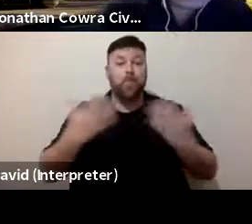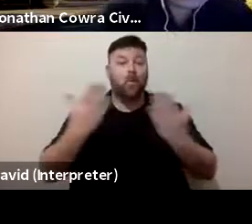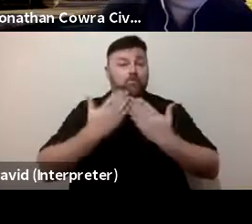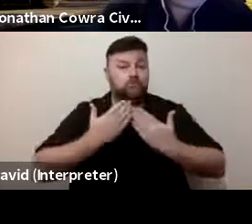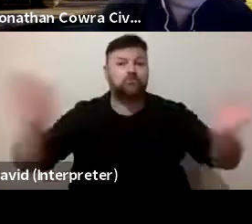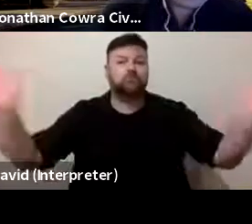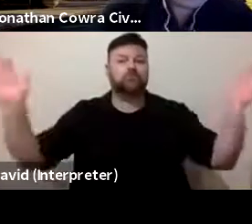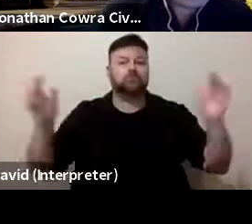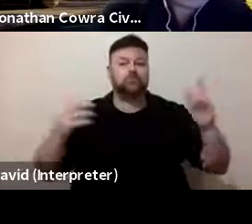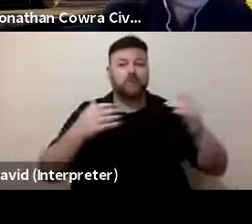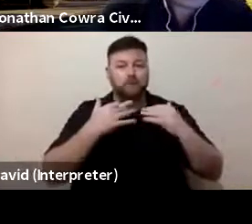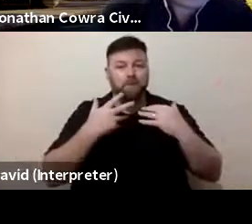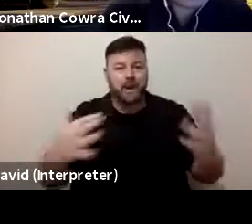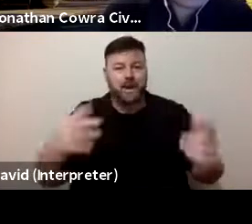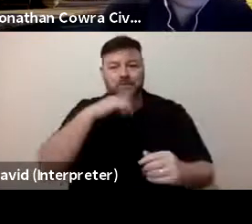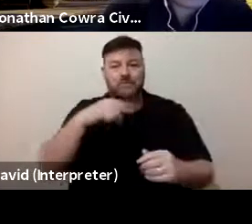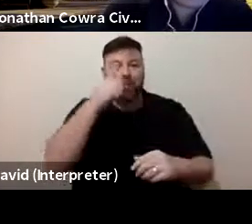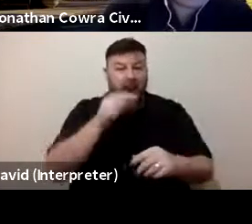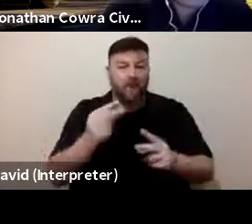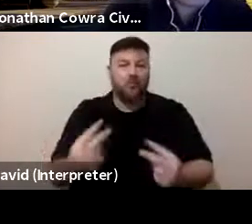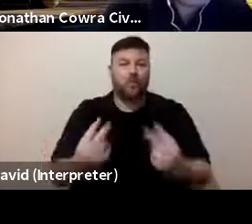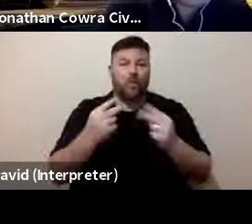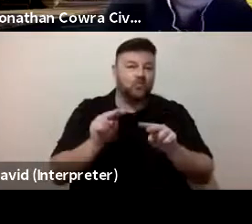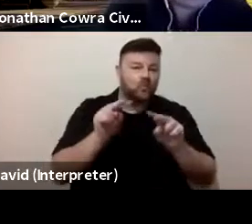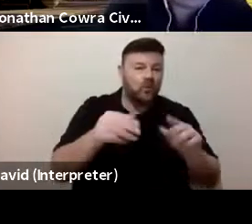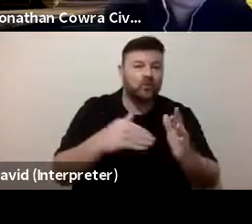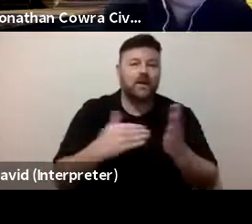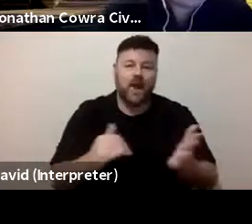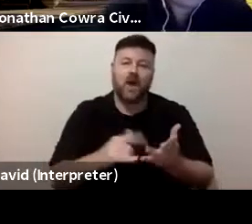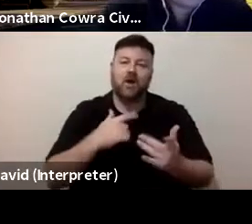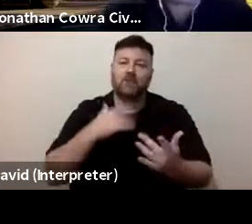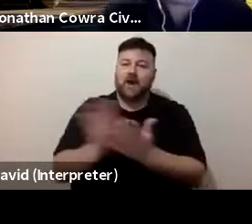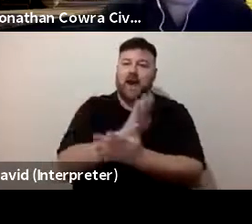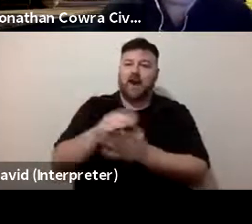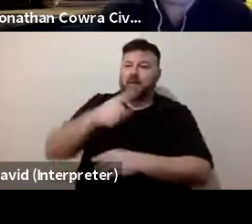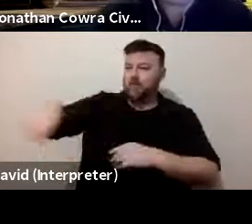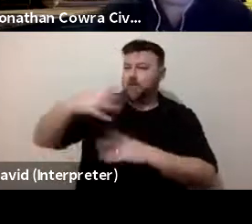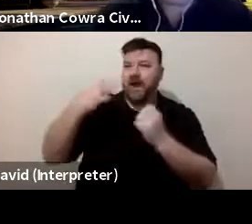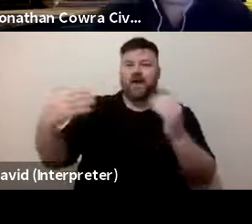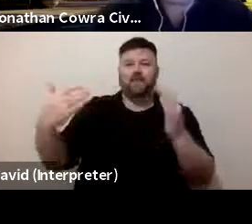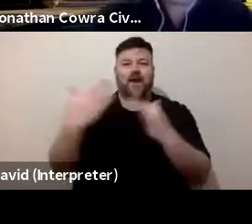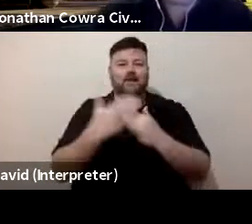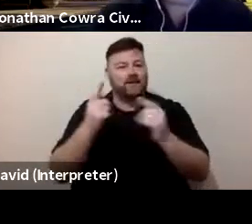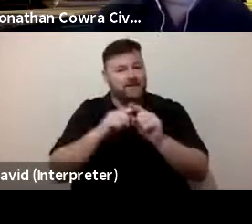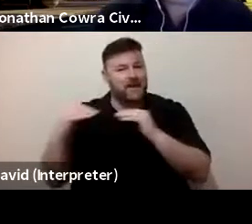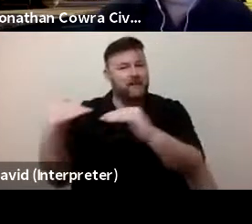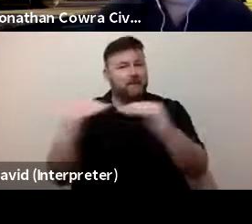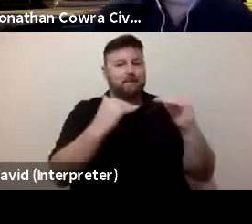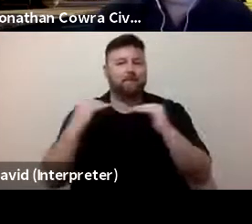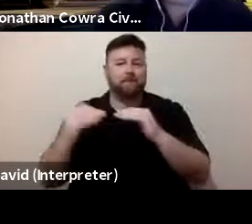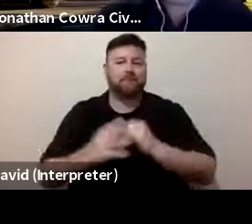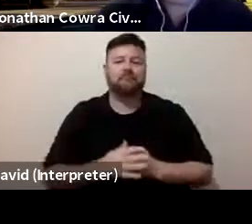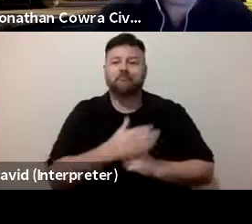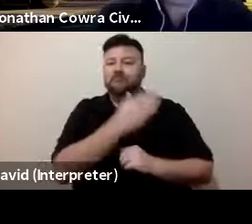in the past have been an ignored audience, and I'm really pleased to see that they now have access like everyone else does. Thanks, Jackie. And